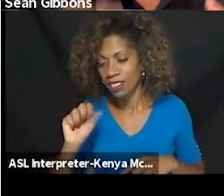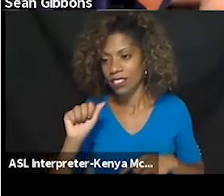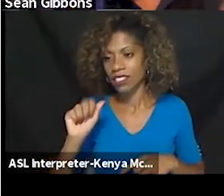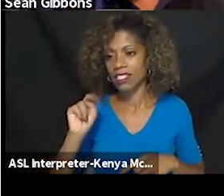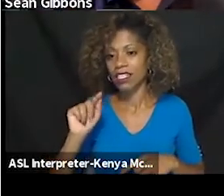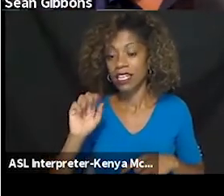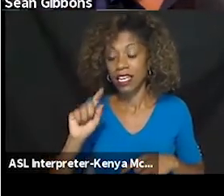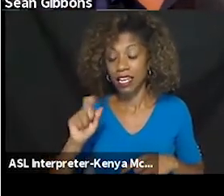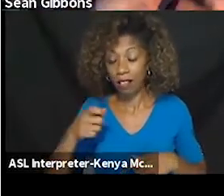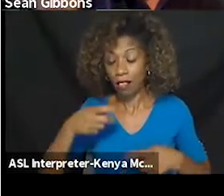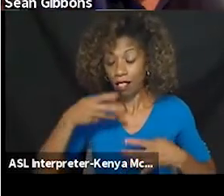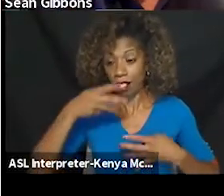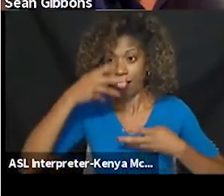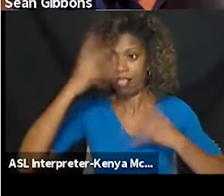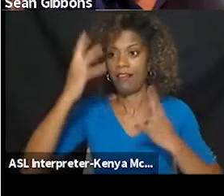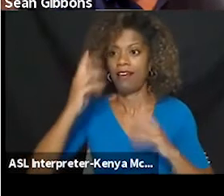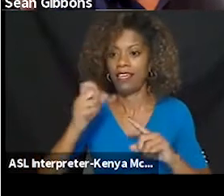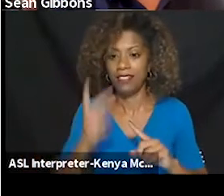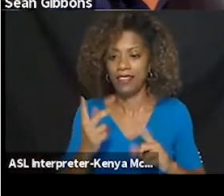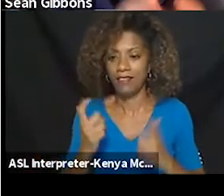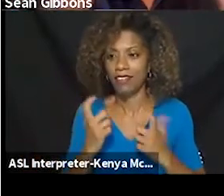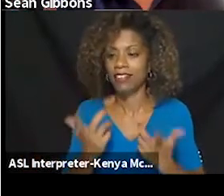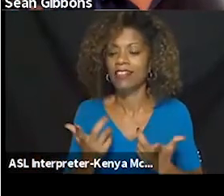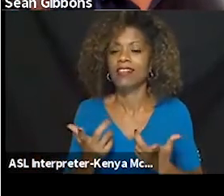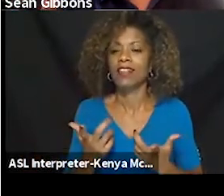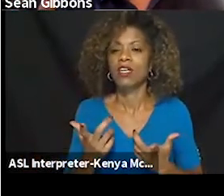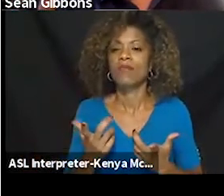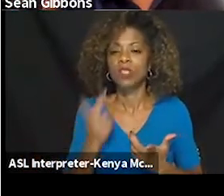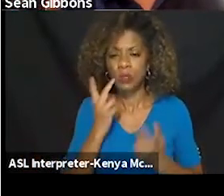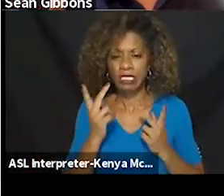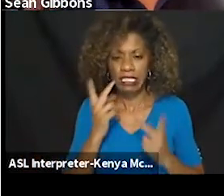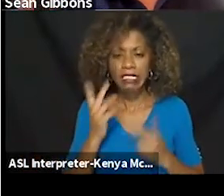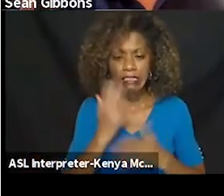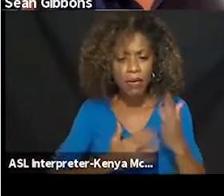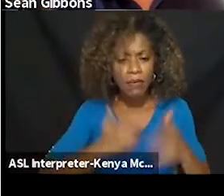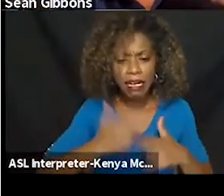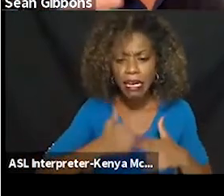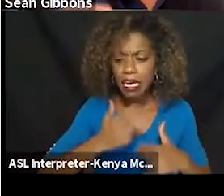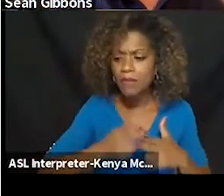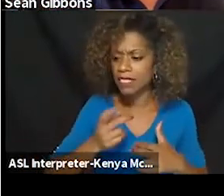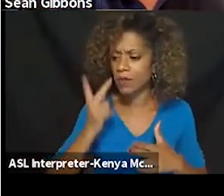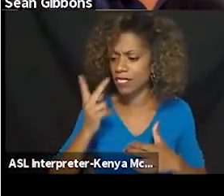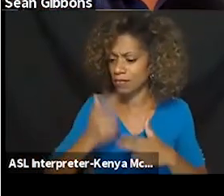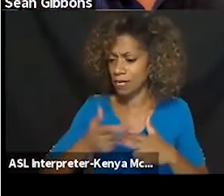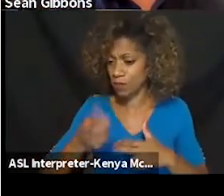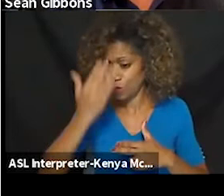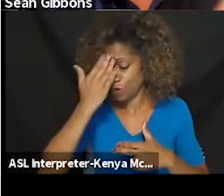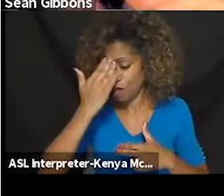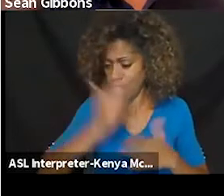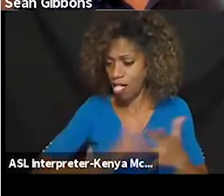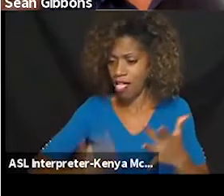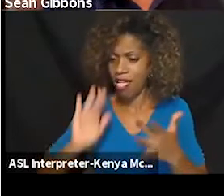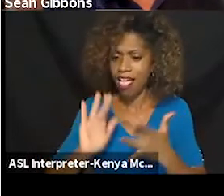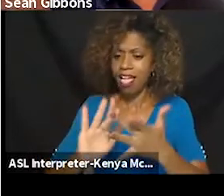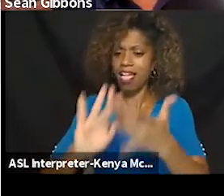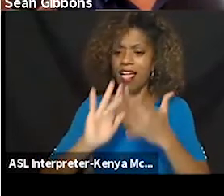to go a little too fast for me, but chances are you see a couple familiar names in there. Feel free to reach out because through the chat you can talk to folks